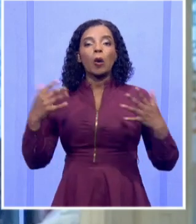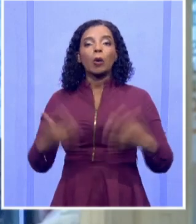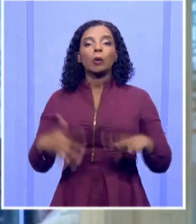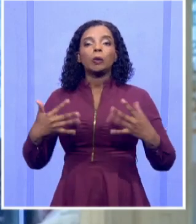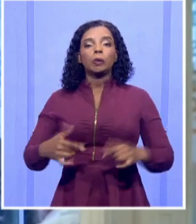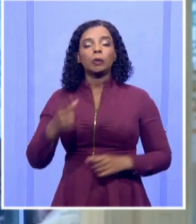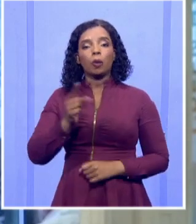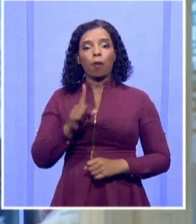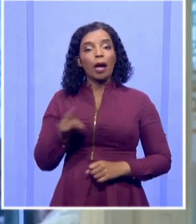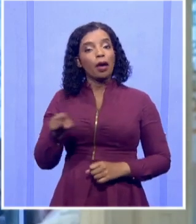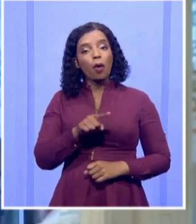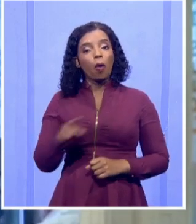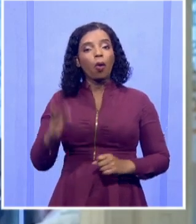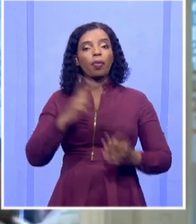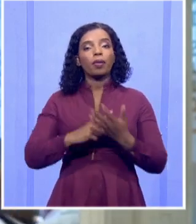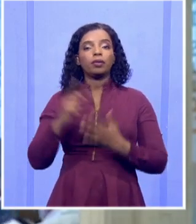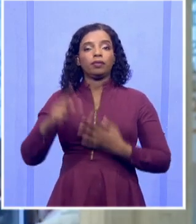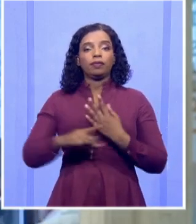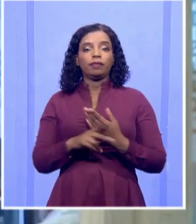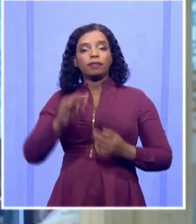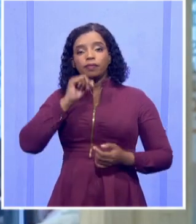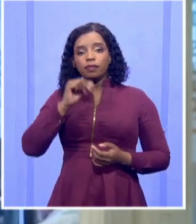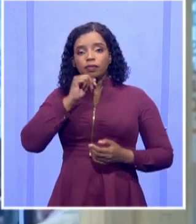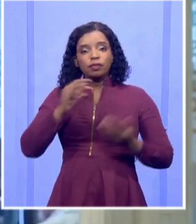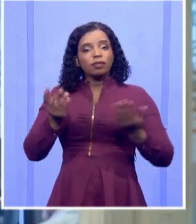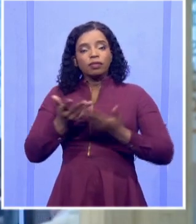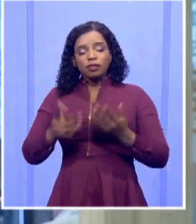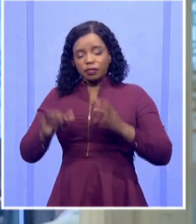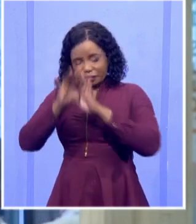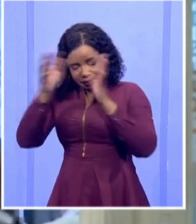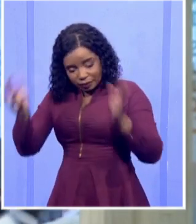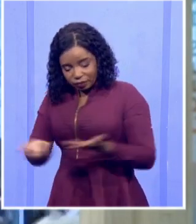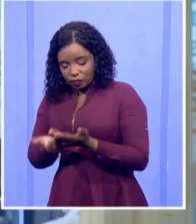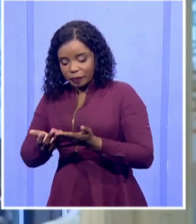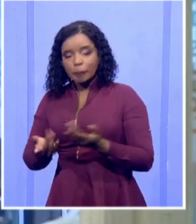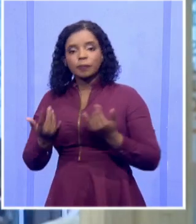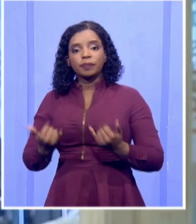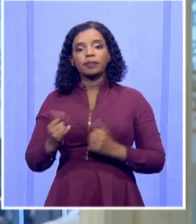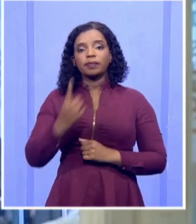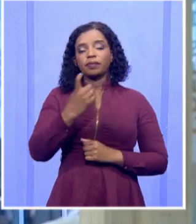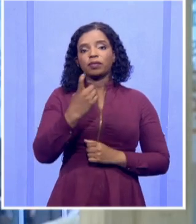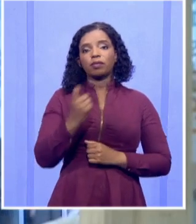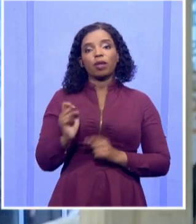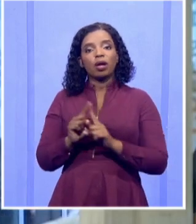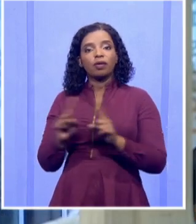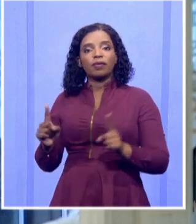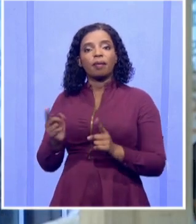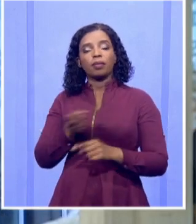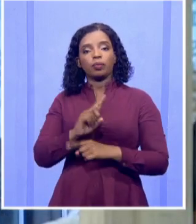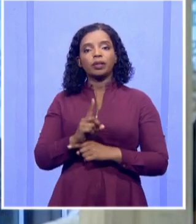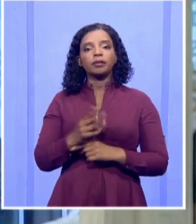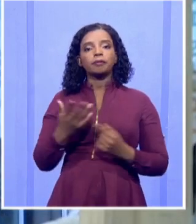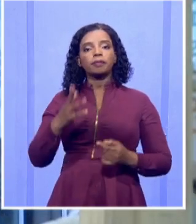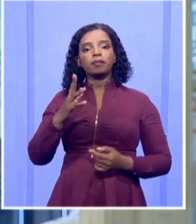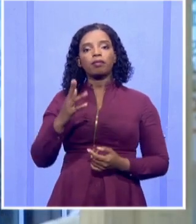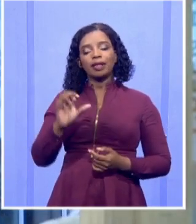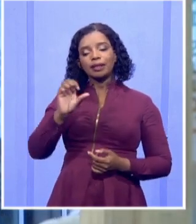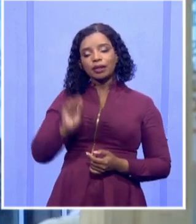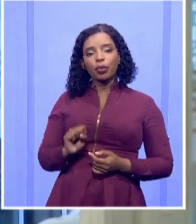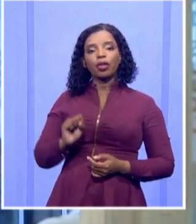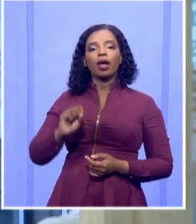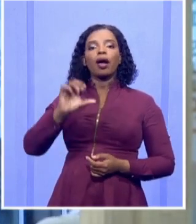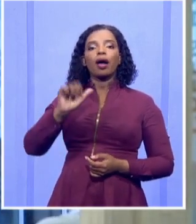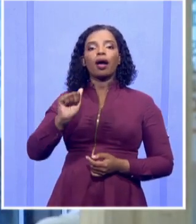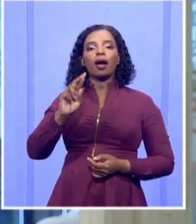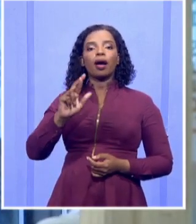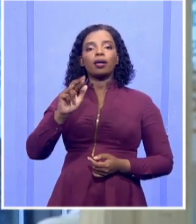projects everywhere in the world that we're talking about, only one of them is in construction, and that's the NUM project in Saudi Arabia. The rest